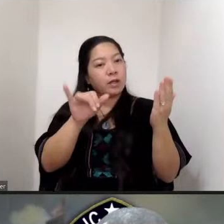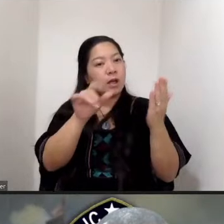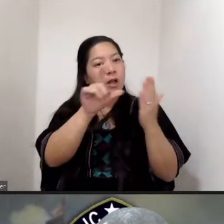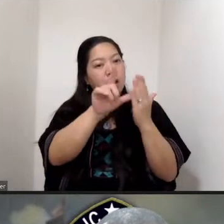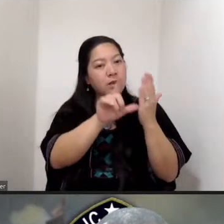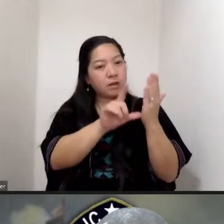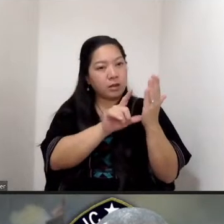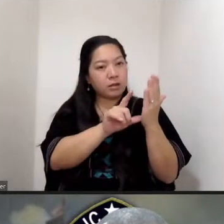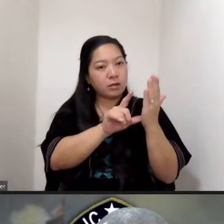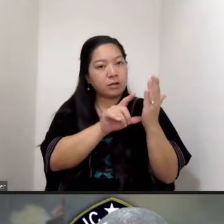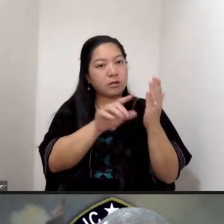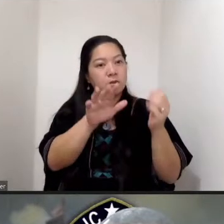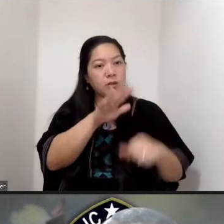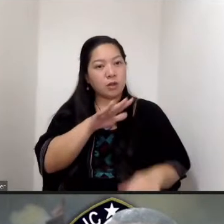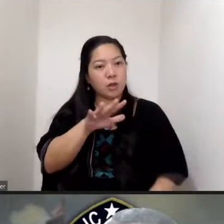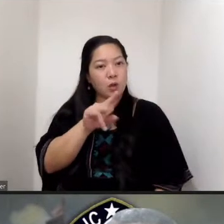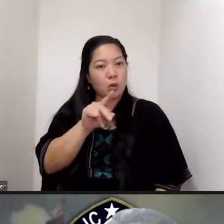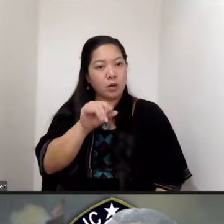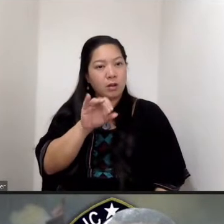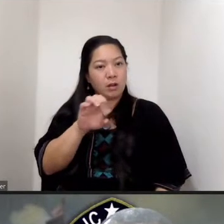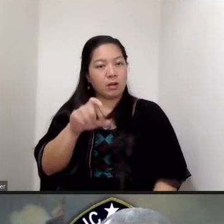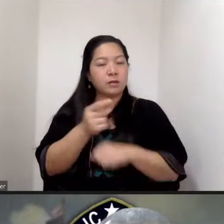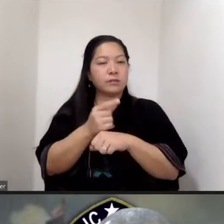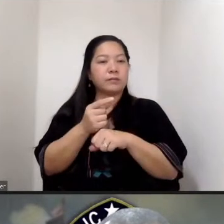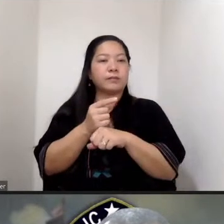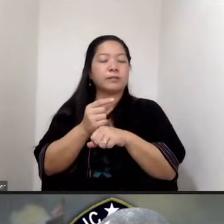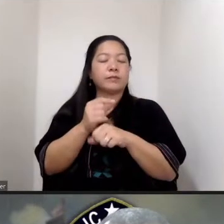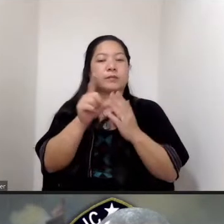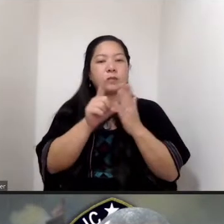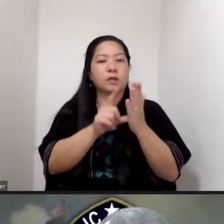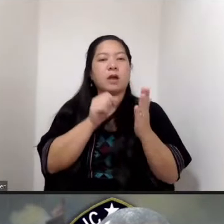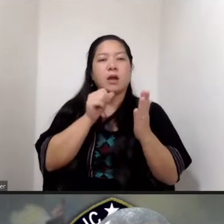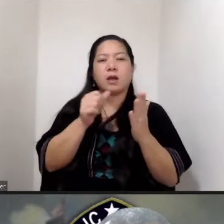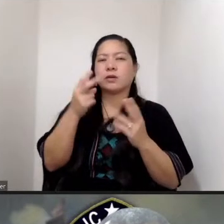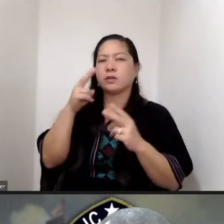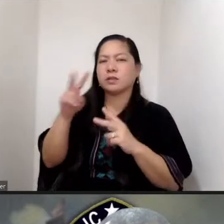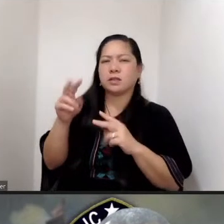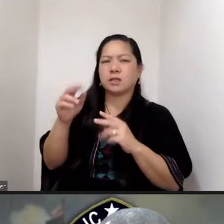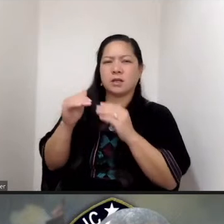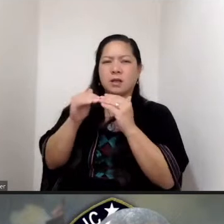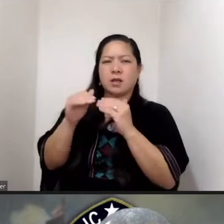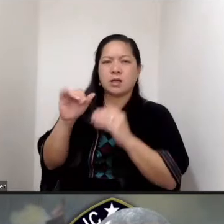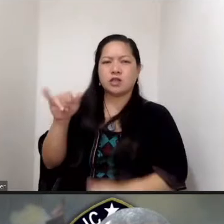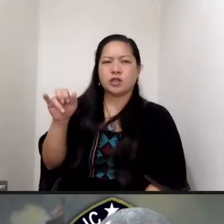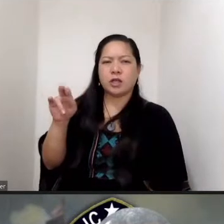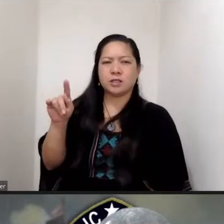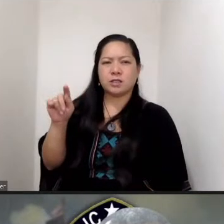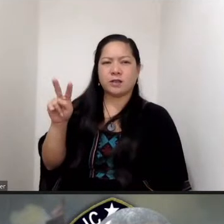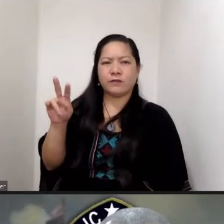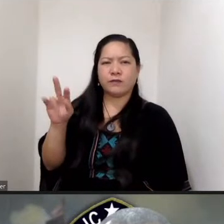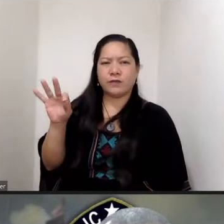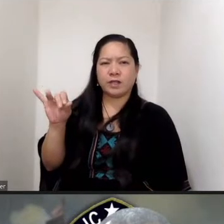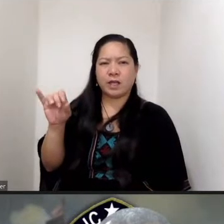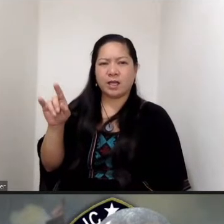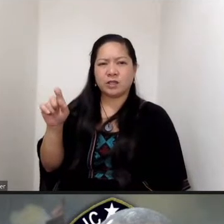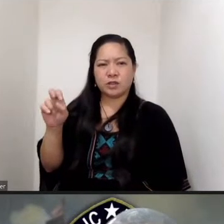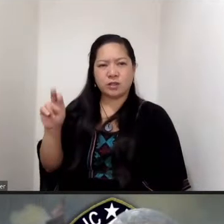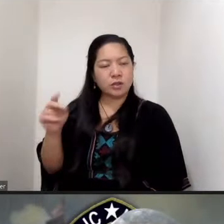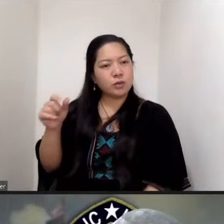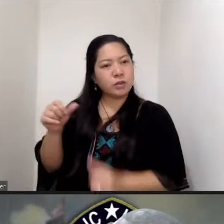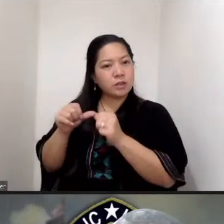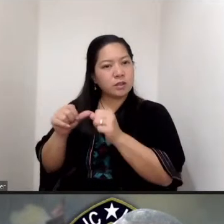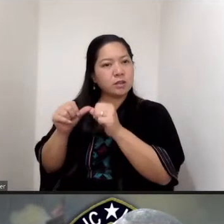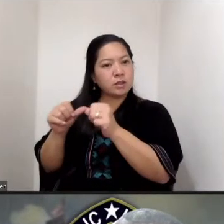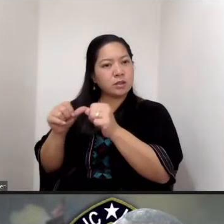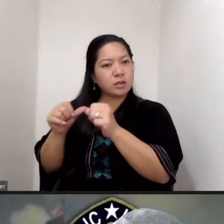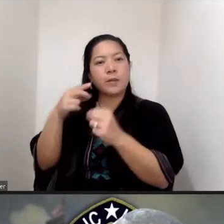I don't see any justification like we have to continue it, to continue public